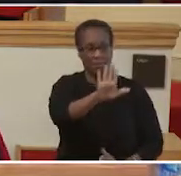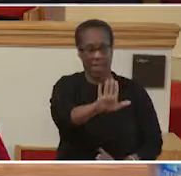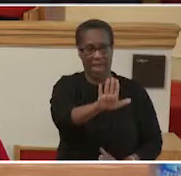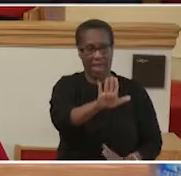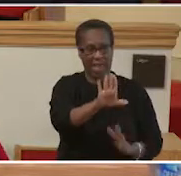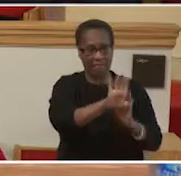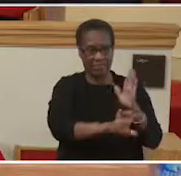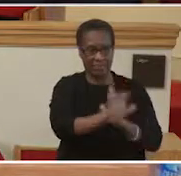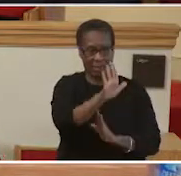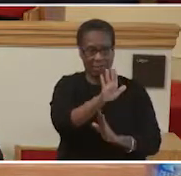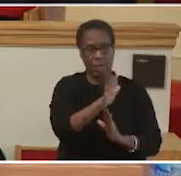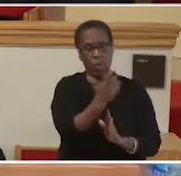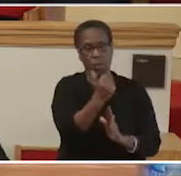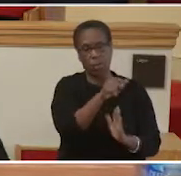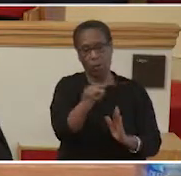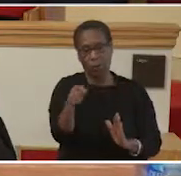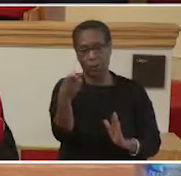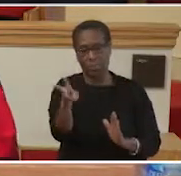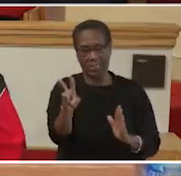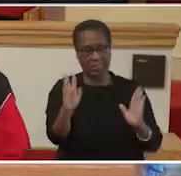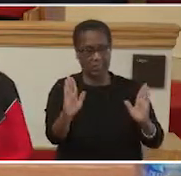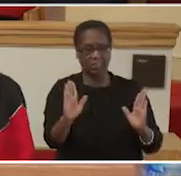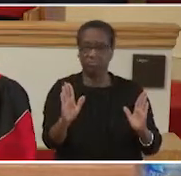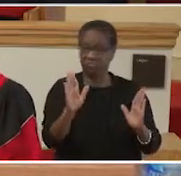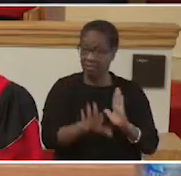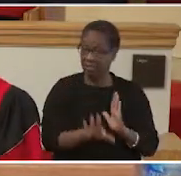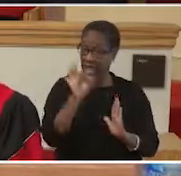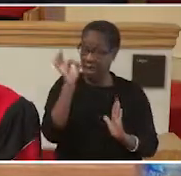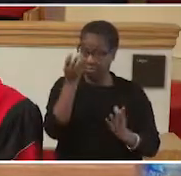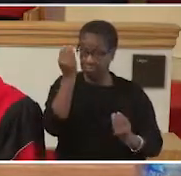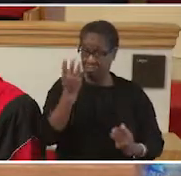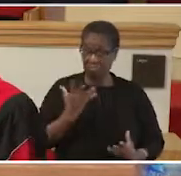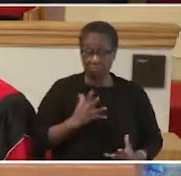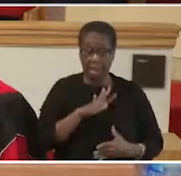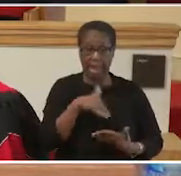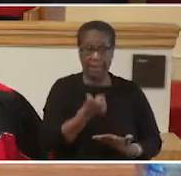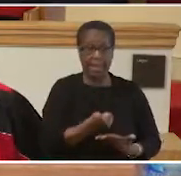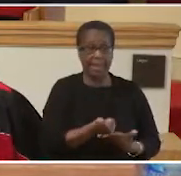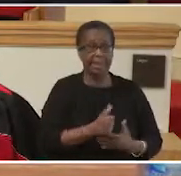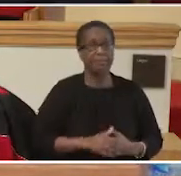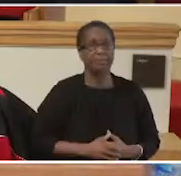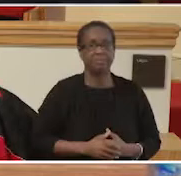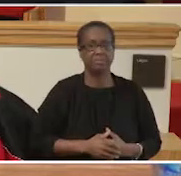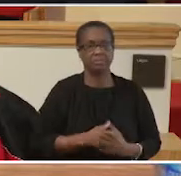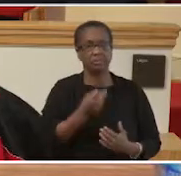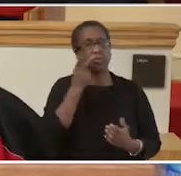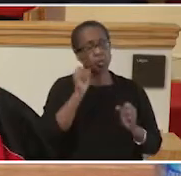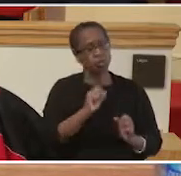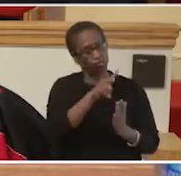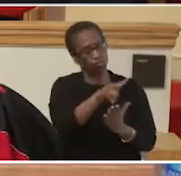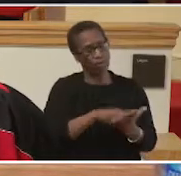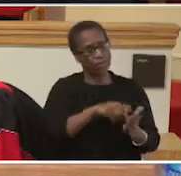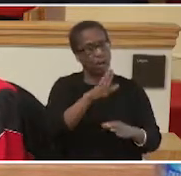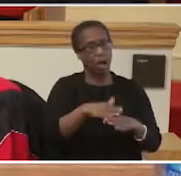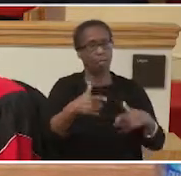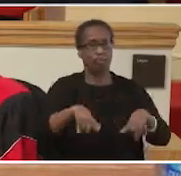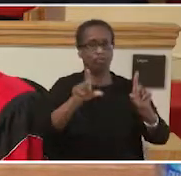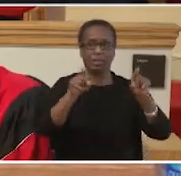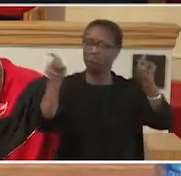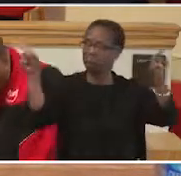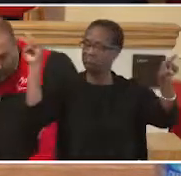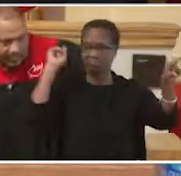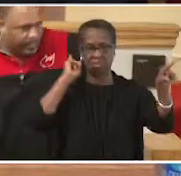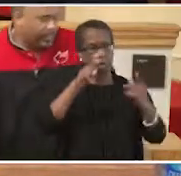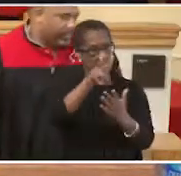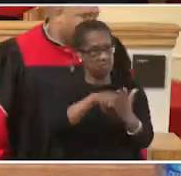5:13 through 16. When you found it, please say amen. You'll see them on the screen, and you'll also, in your Bible